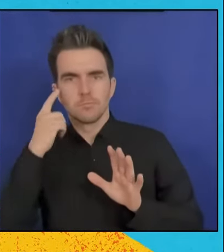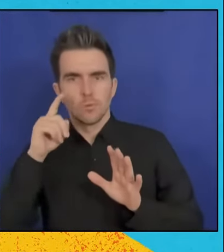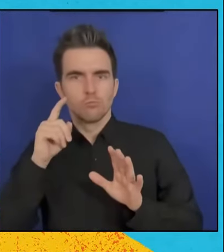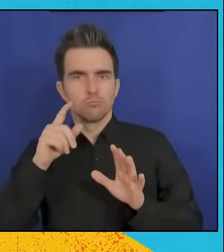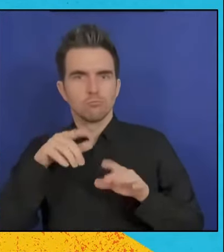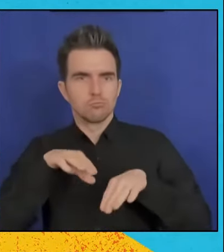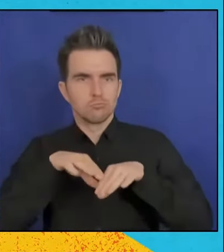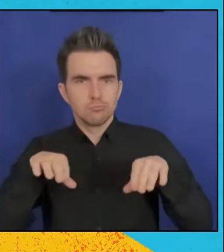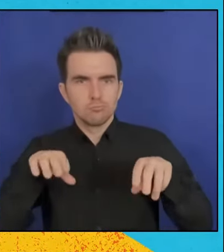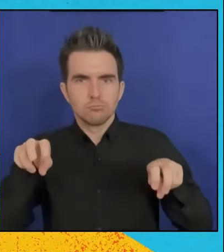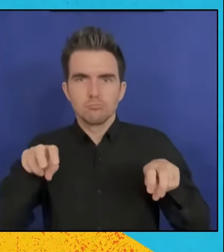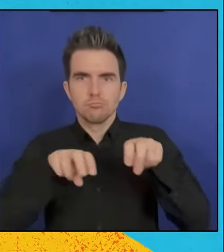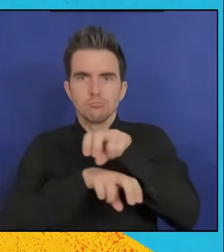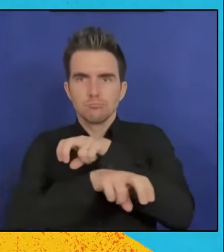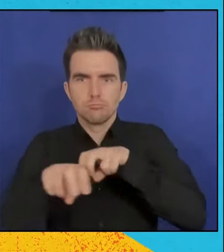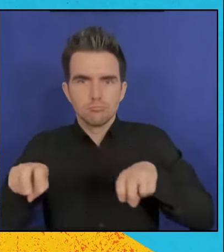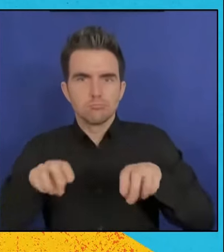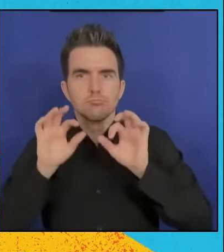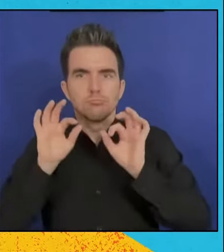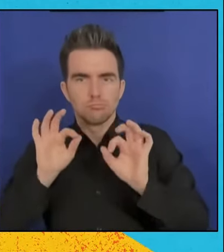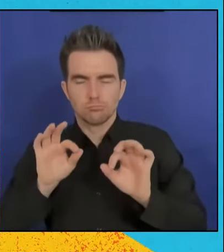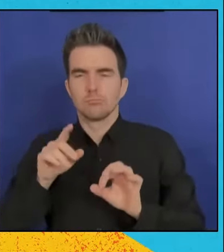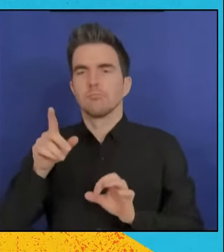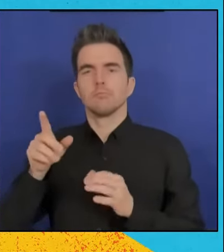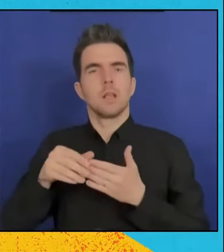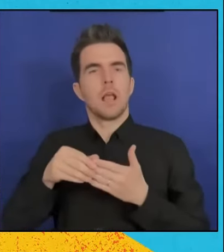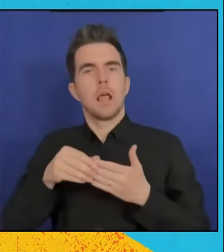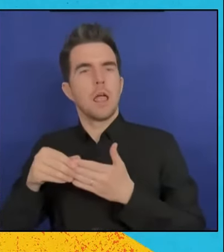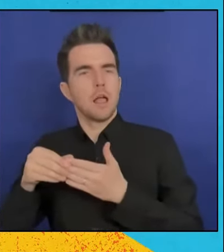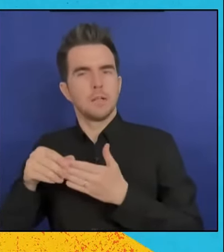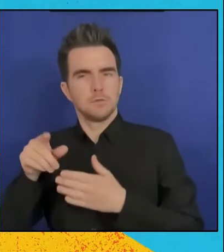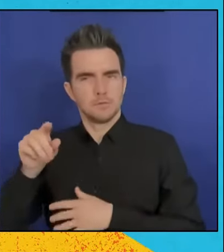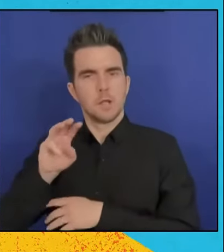messages from young people around the world. The moderated